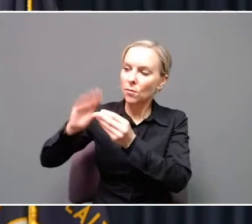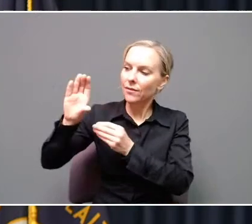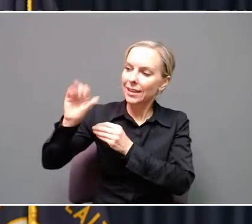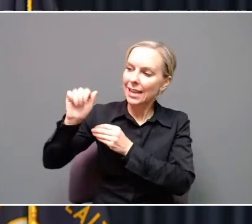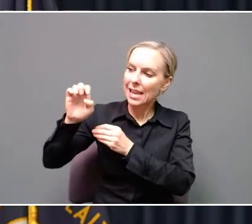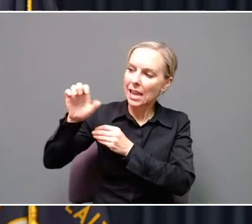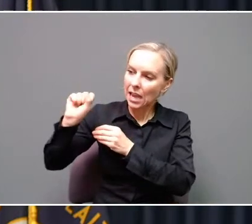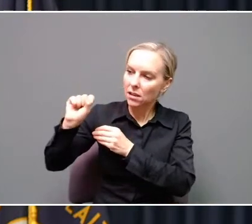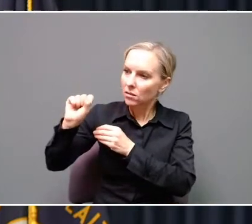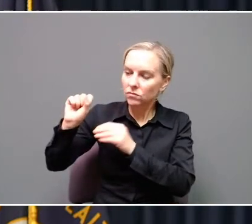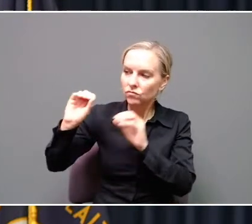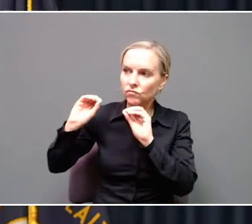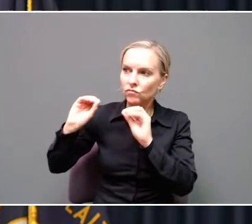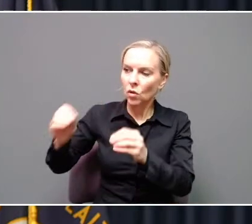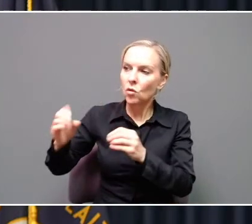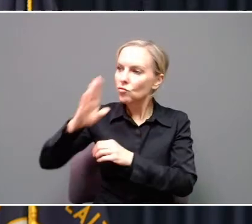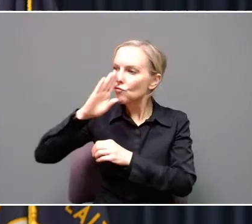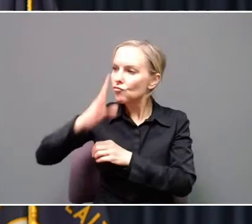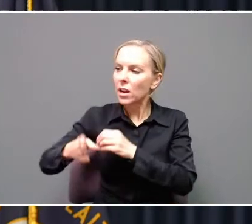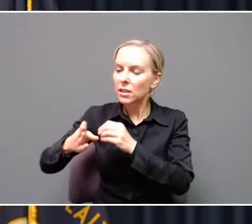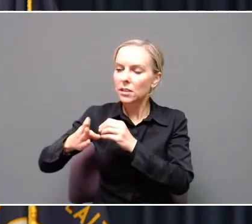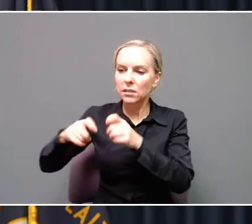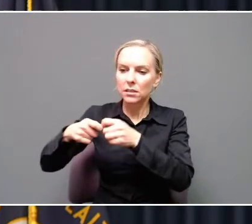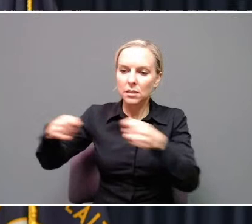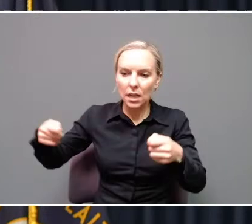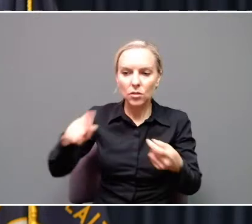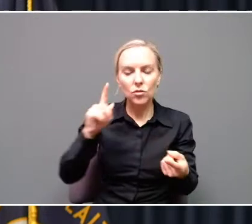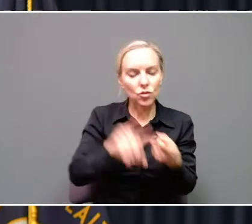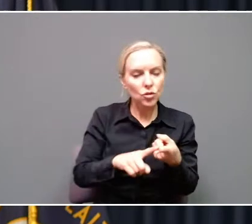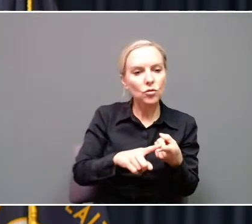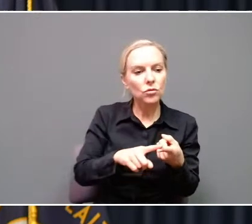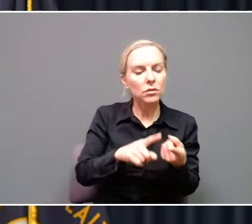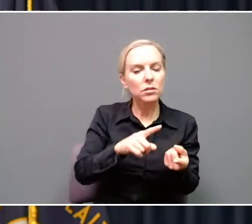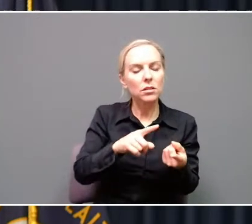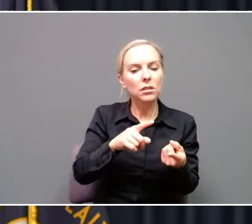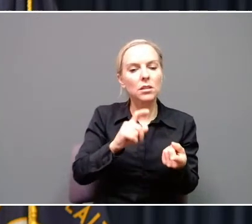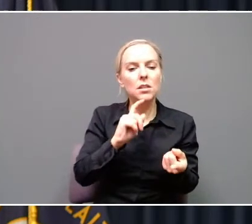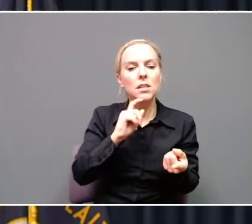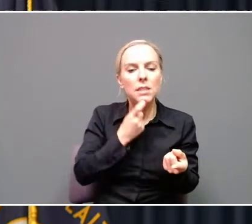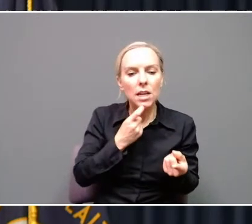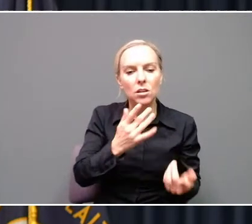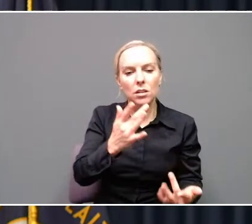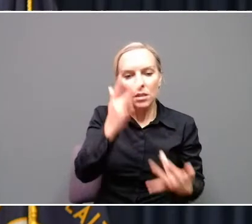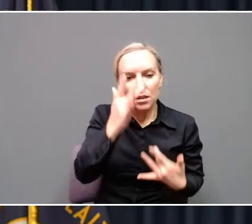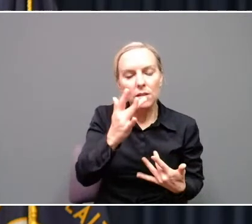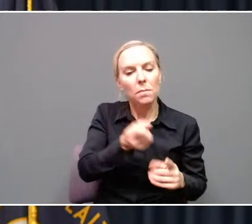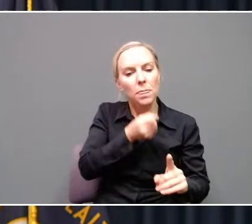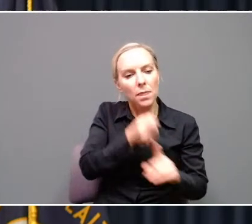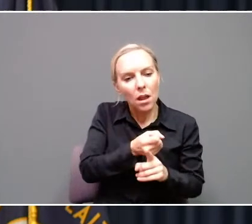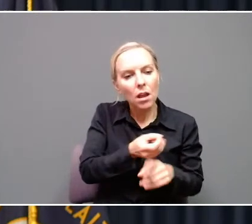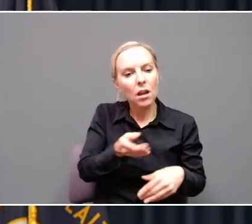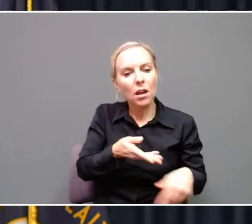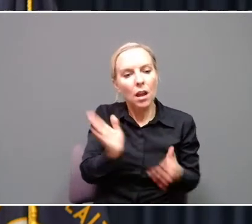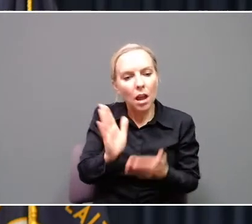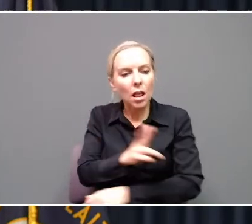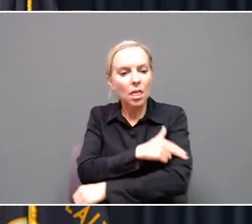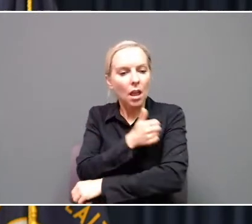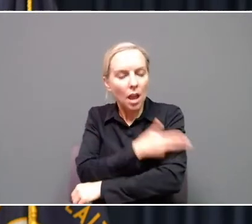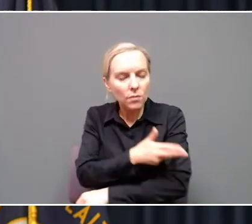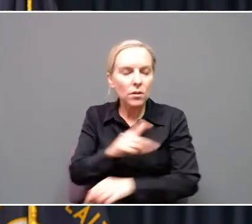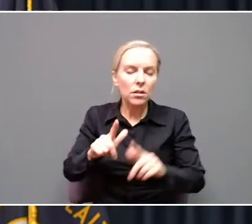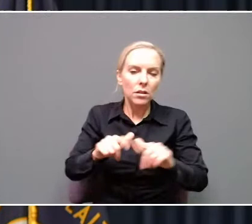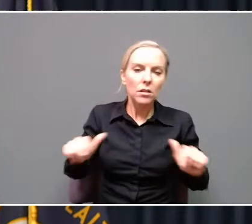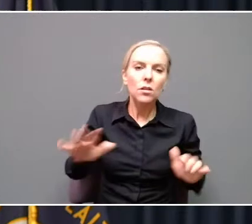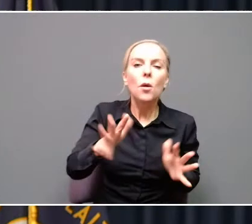is no longer directly connected to amount of serious illness, hospitalization, and the rest. Best thing everybody can